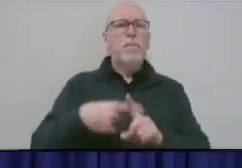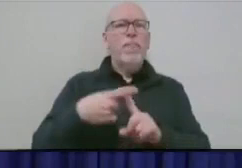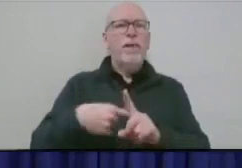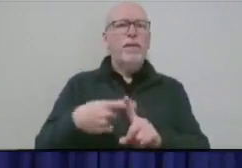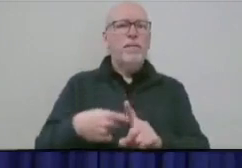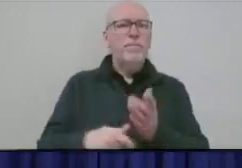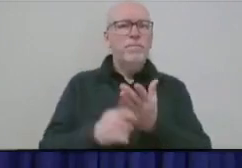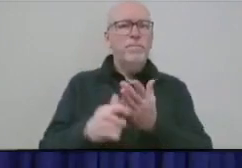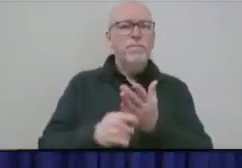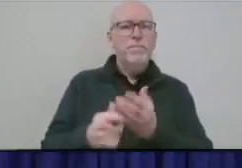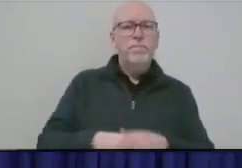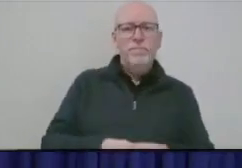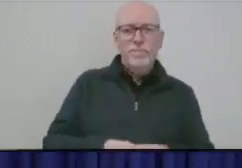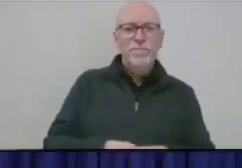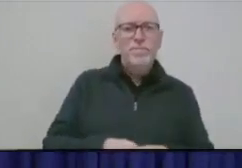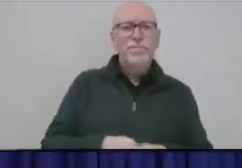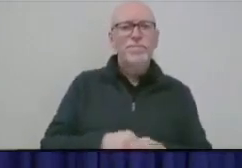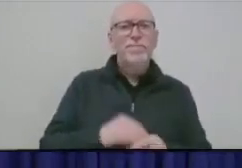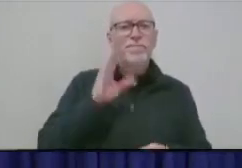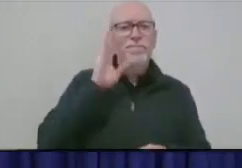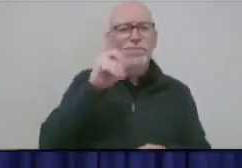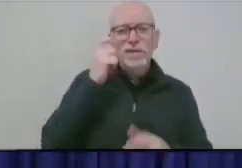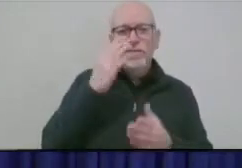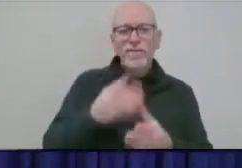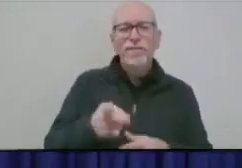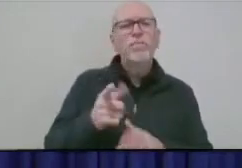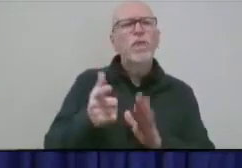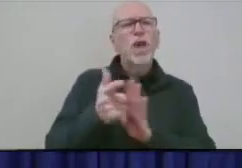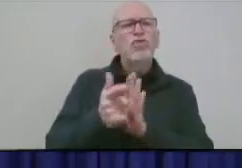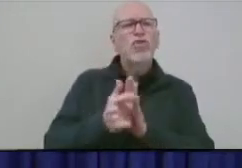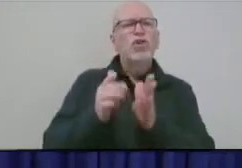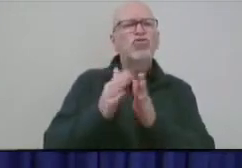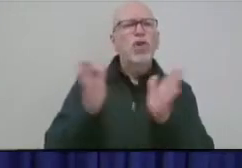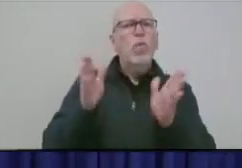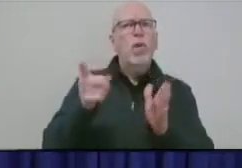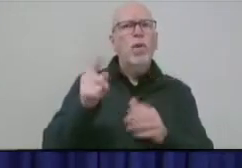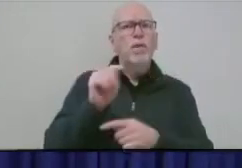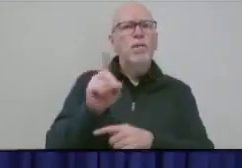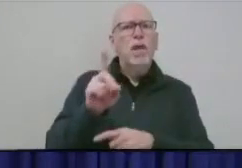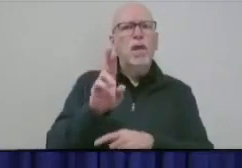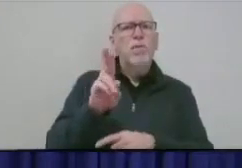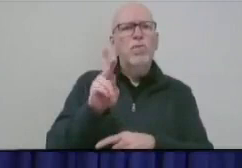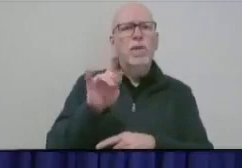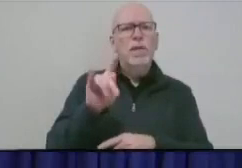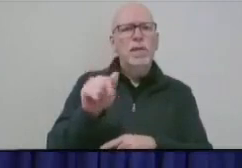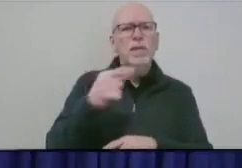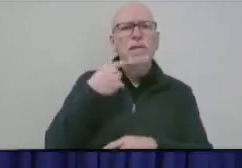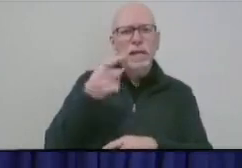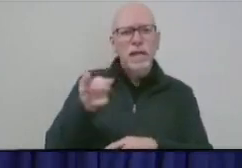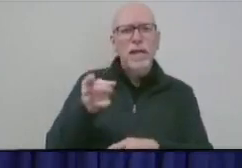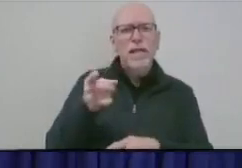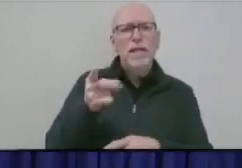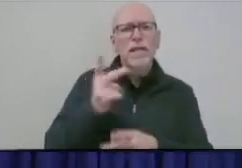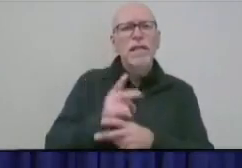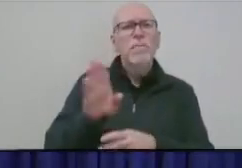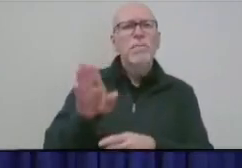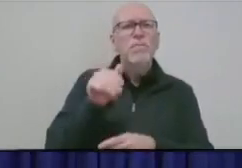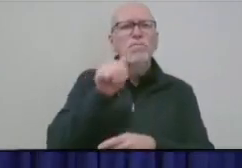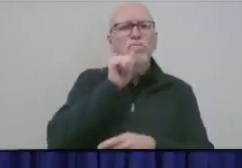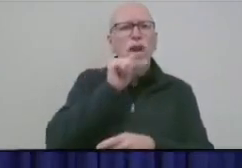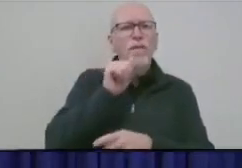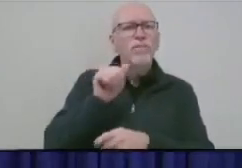Adam. Afternoon, Governor. The Attorney General, Todd Rokita, has said that he's keeping his private sector